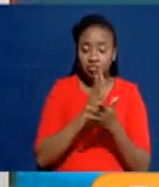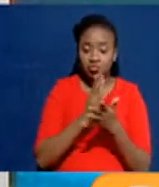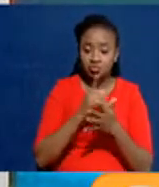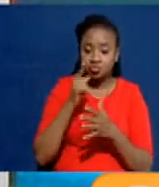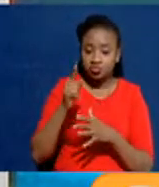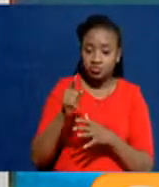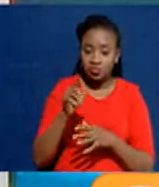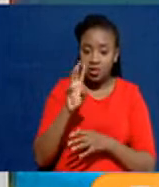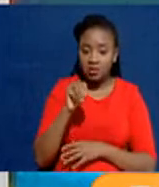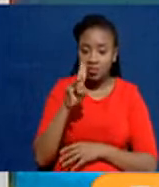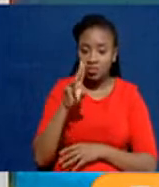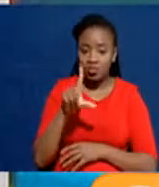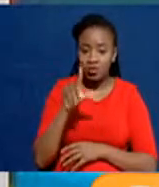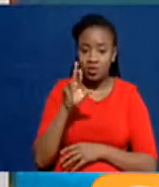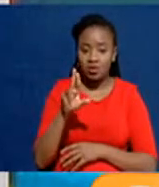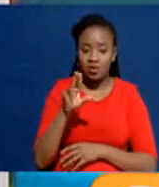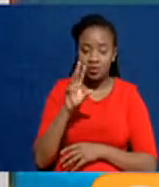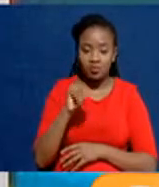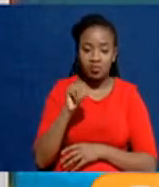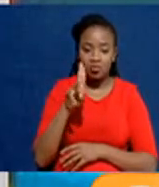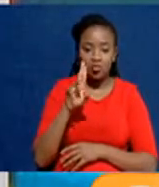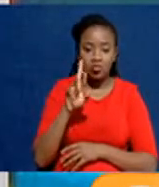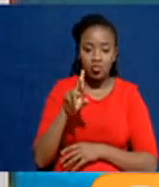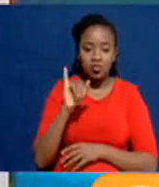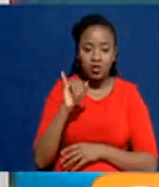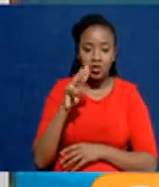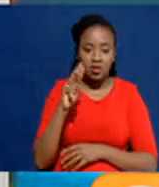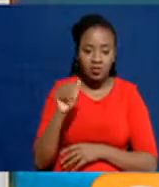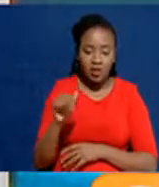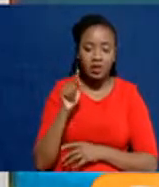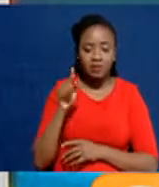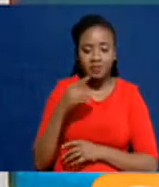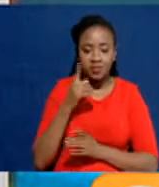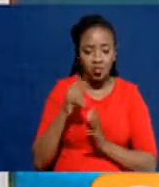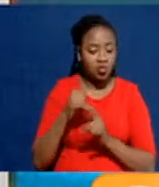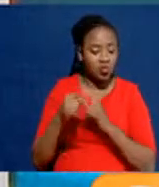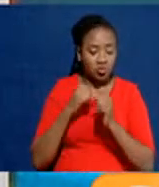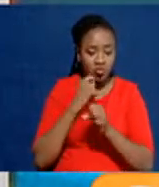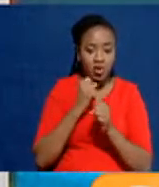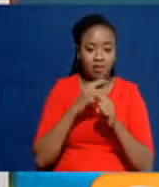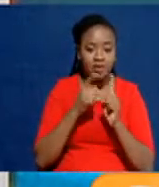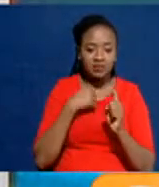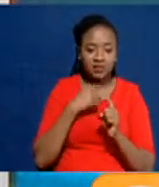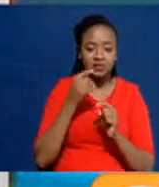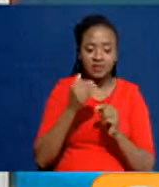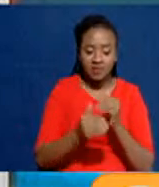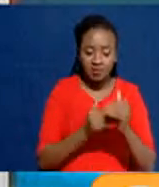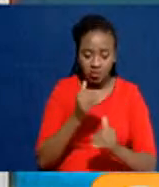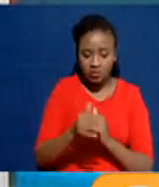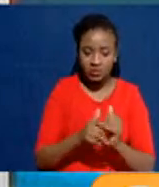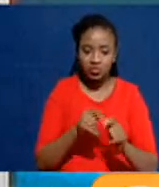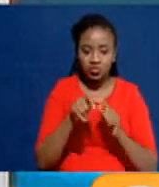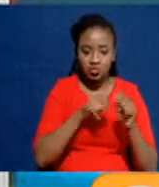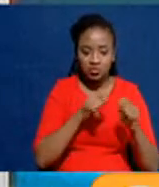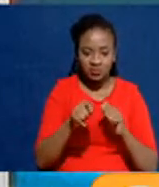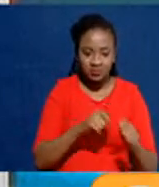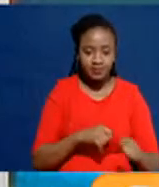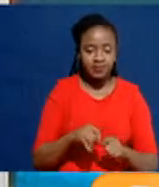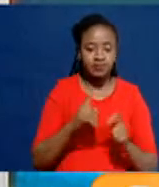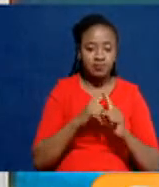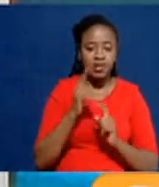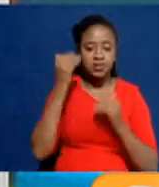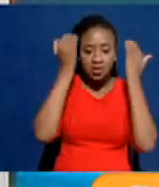they continue to serve, but there has to be a process of implementation of that. Yes. Okay. The Court of Appeal said it is just